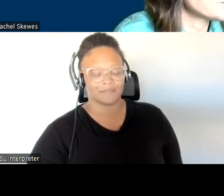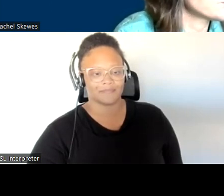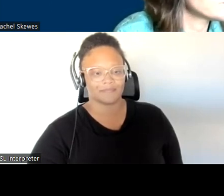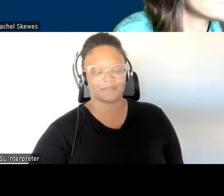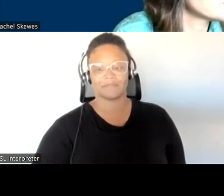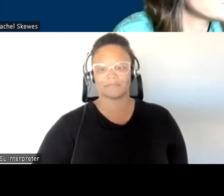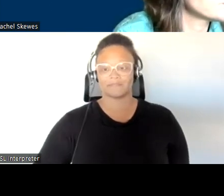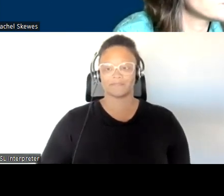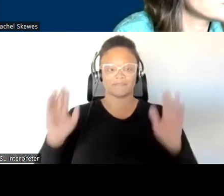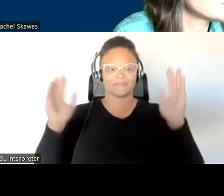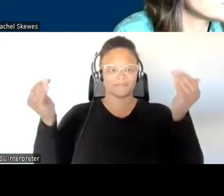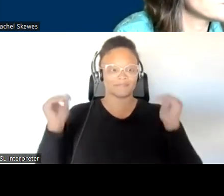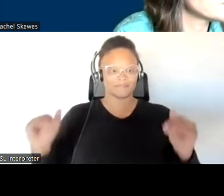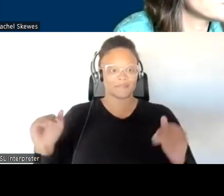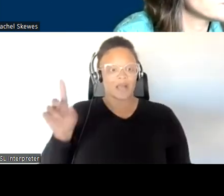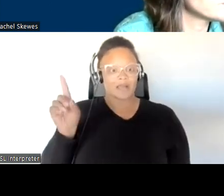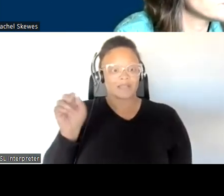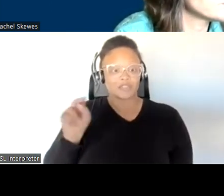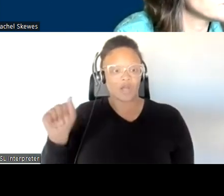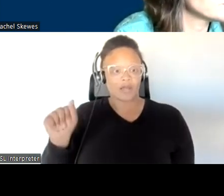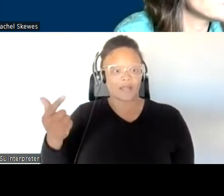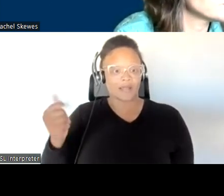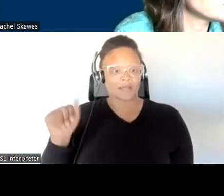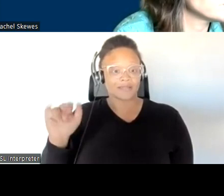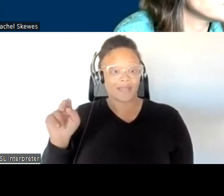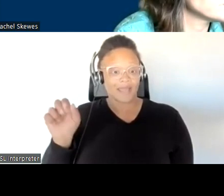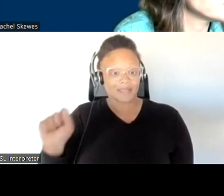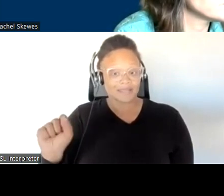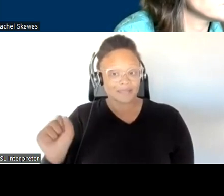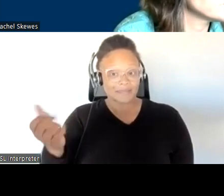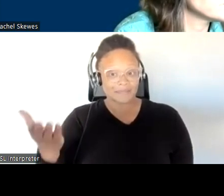Okay, let's try Donna Gaines. Donna?